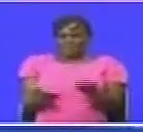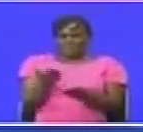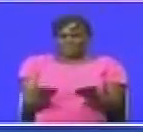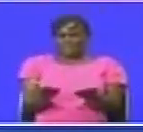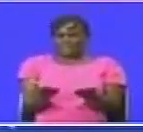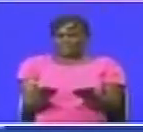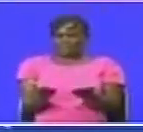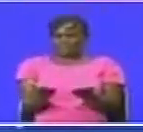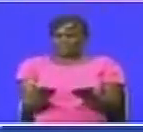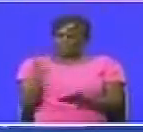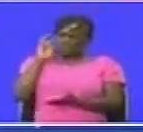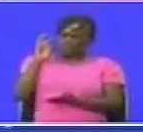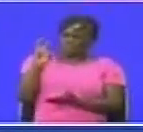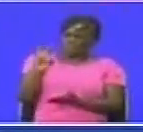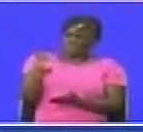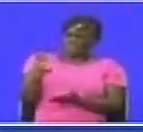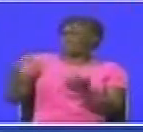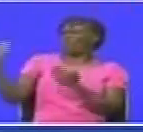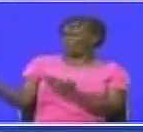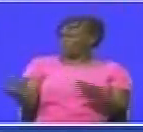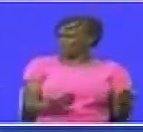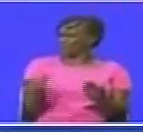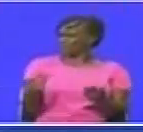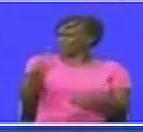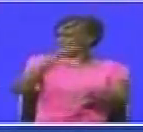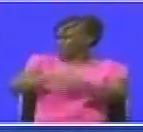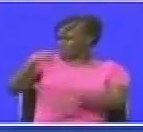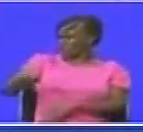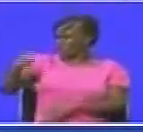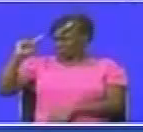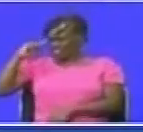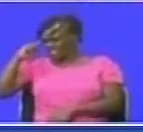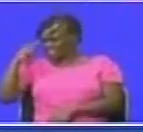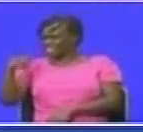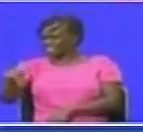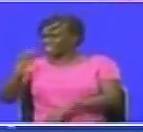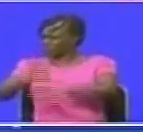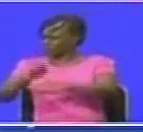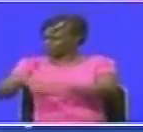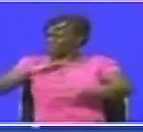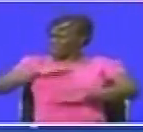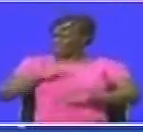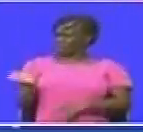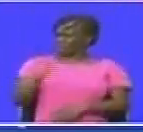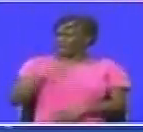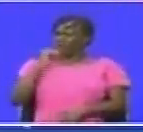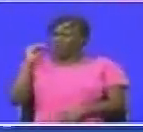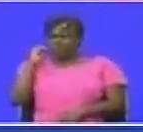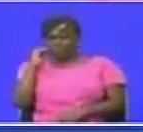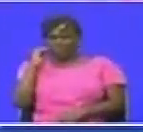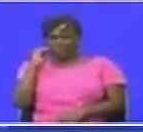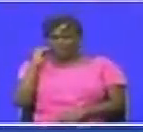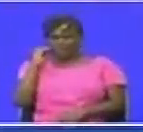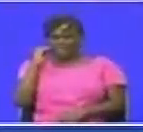just looking at the reception you've gotten today, do you think is that what you expected back home?